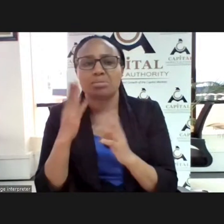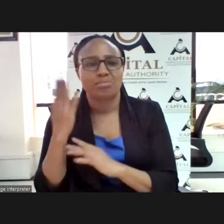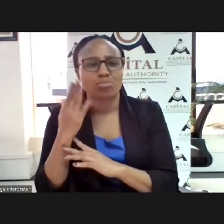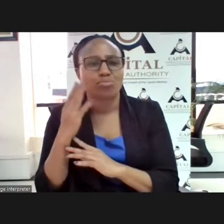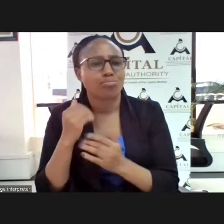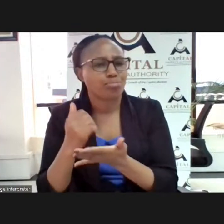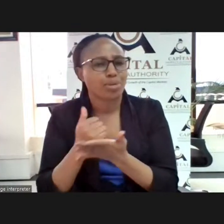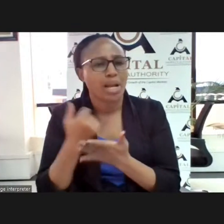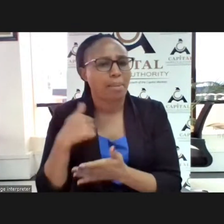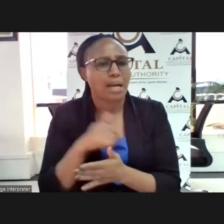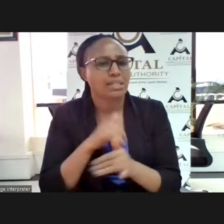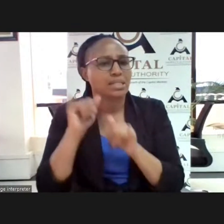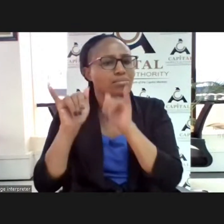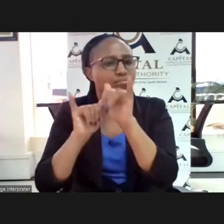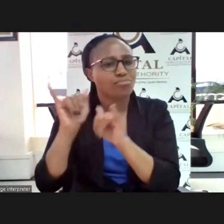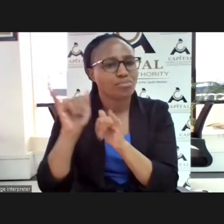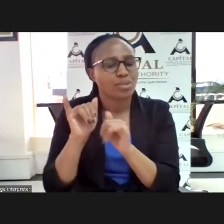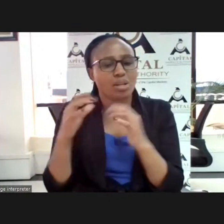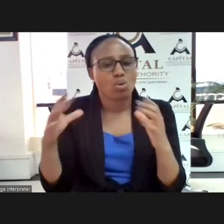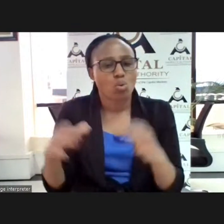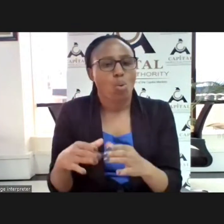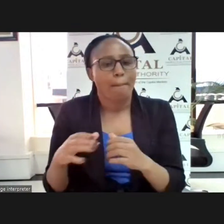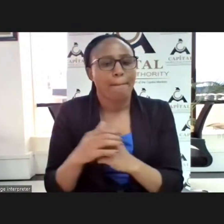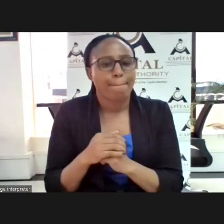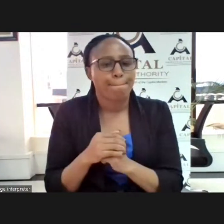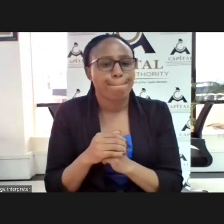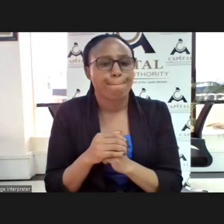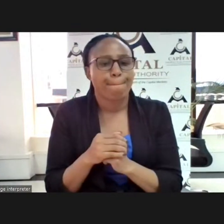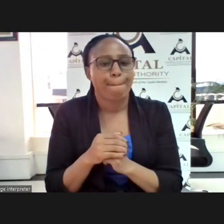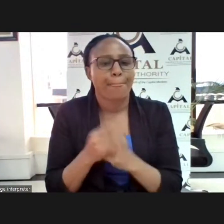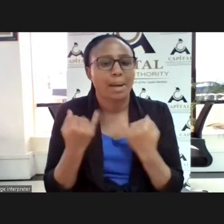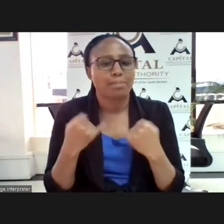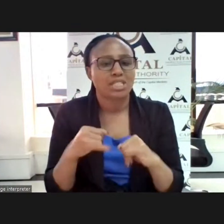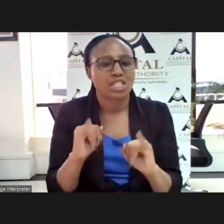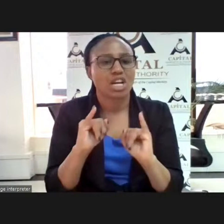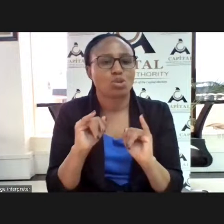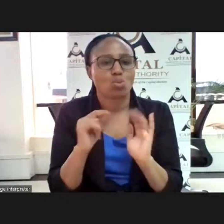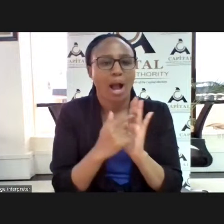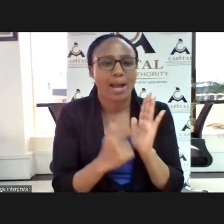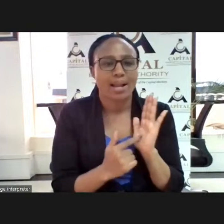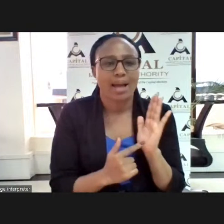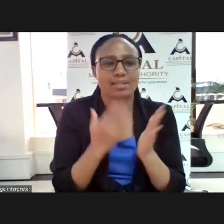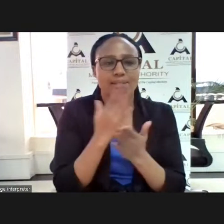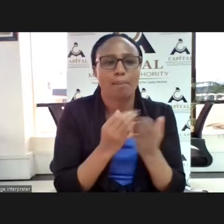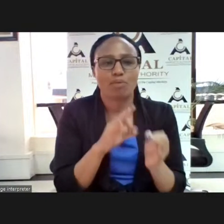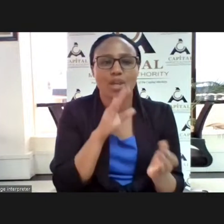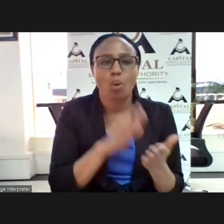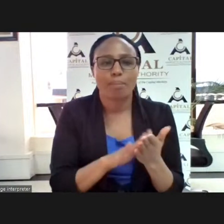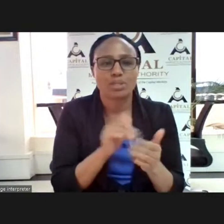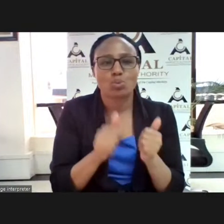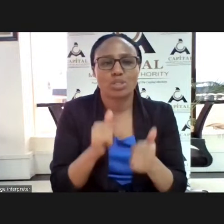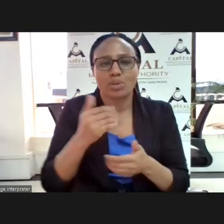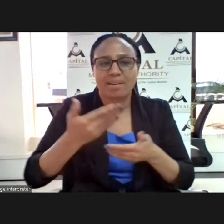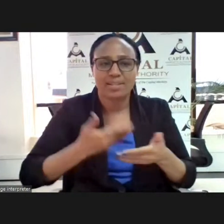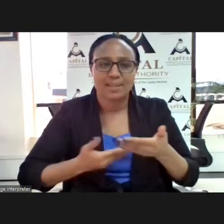in diaspora, as diasporians. Just trying to highlight some of the comments that we're receiving